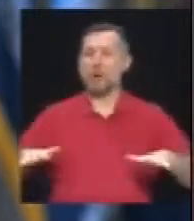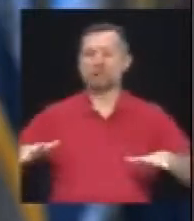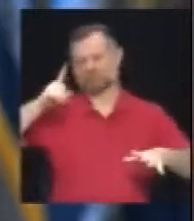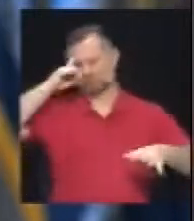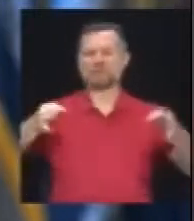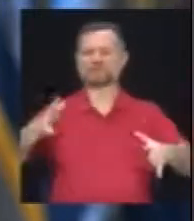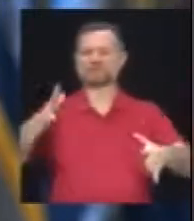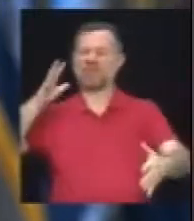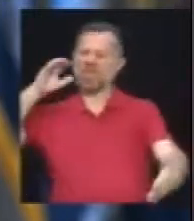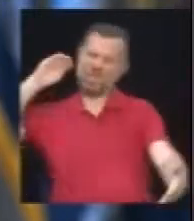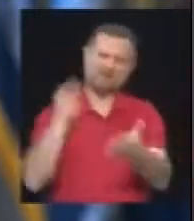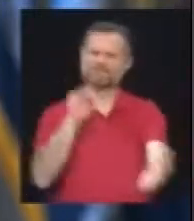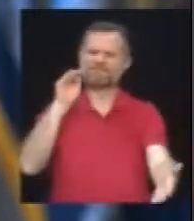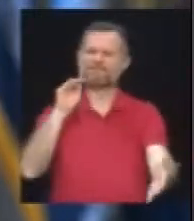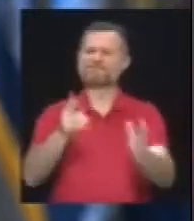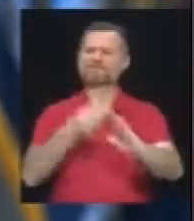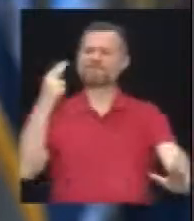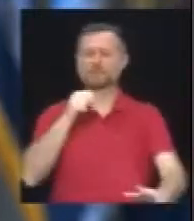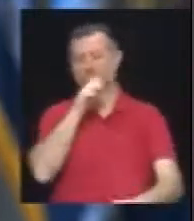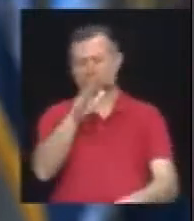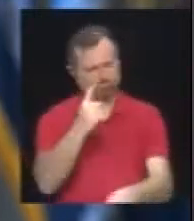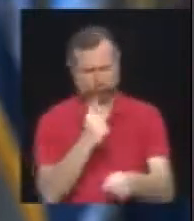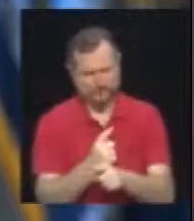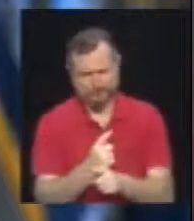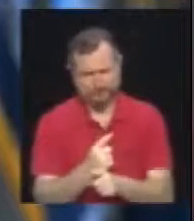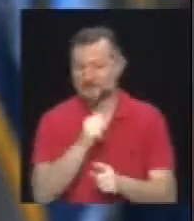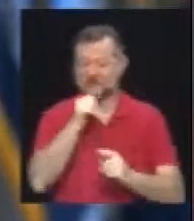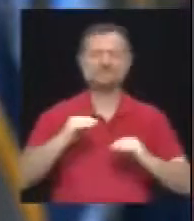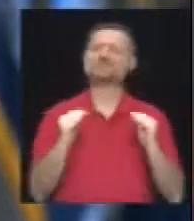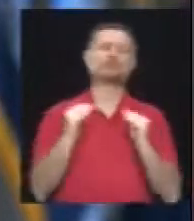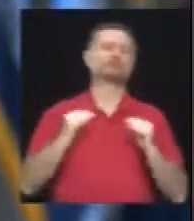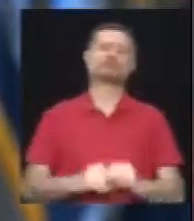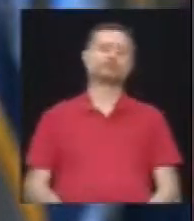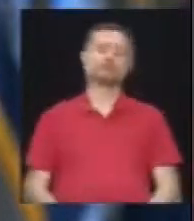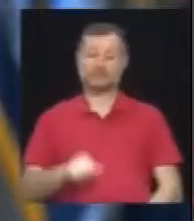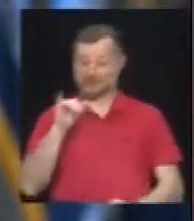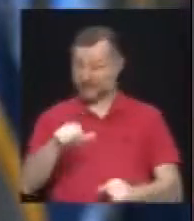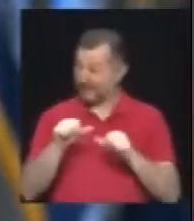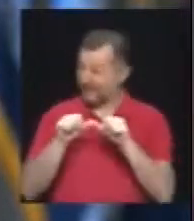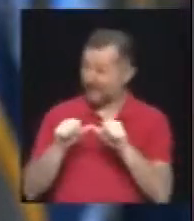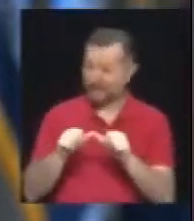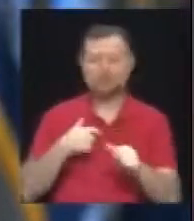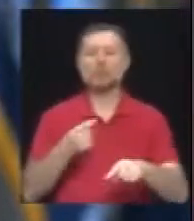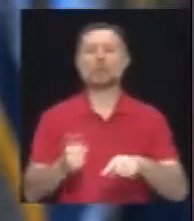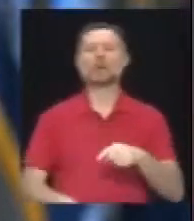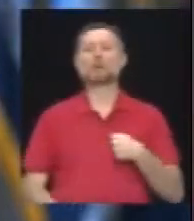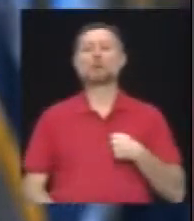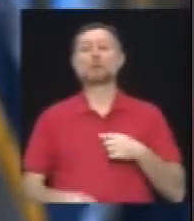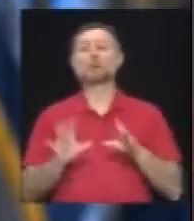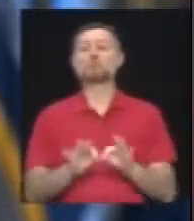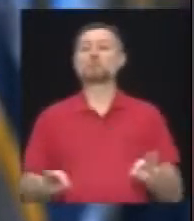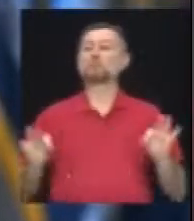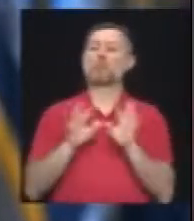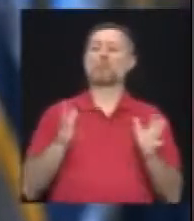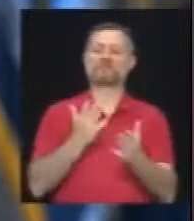is not right. It's not fair or sustainable. Facts still matter.